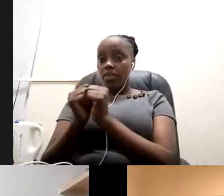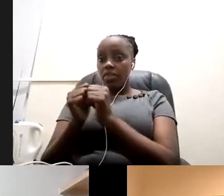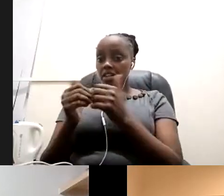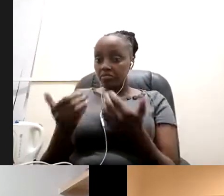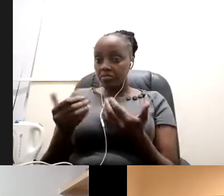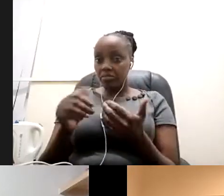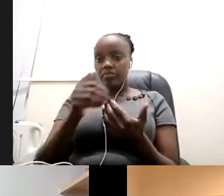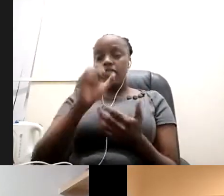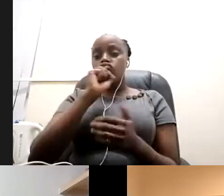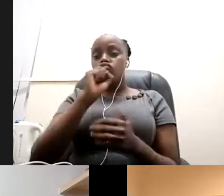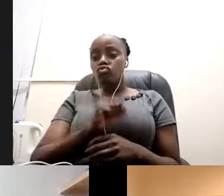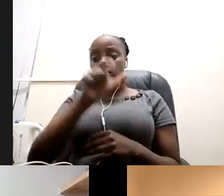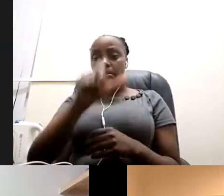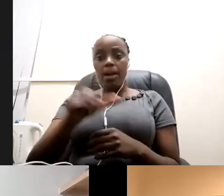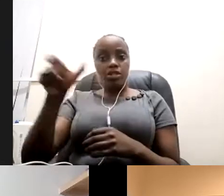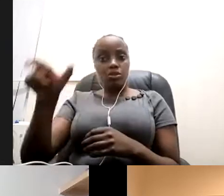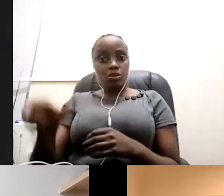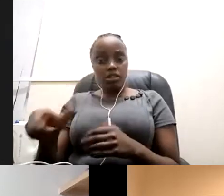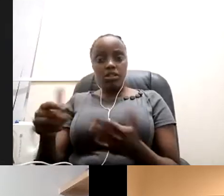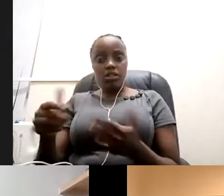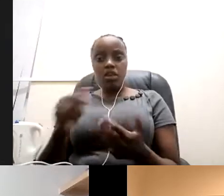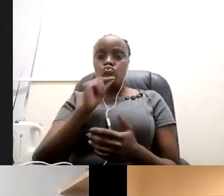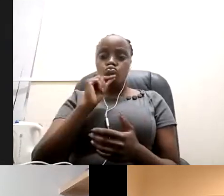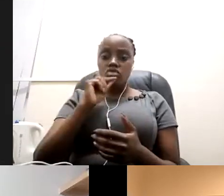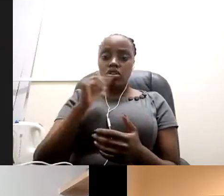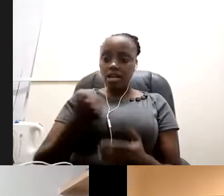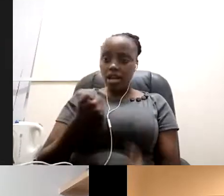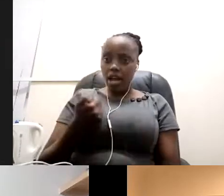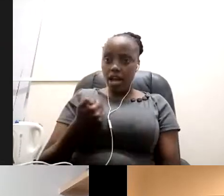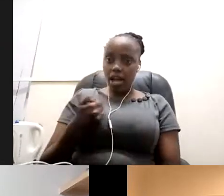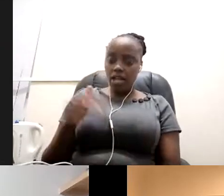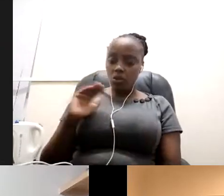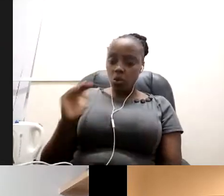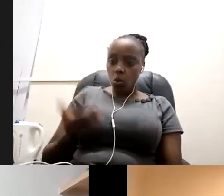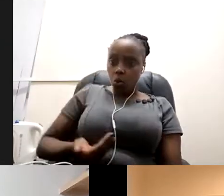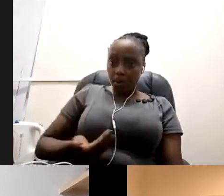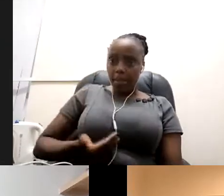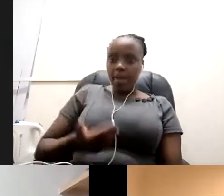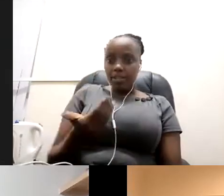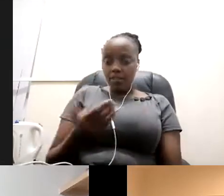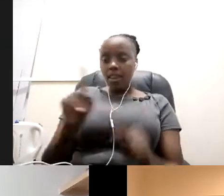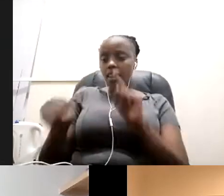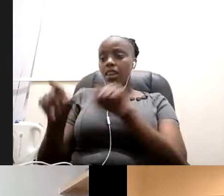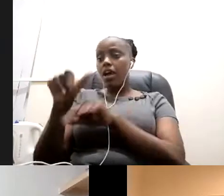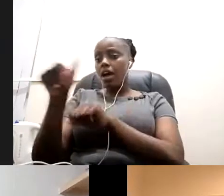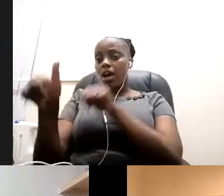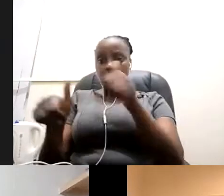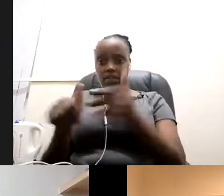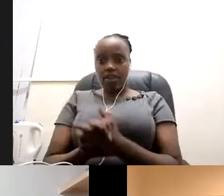older persons, boys, girls, women, migrant workers, etc.